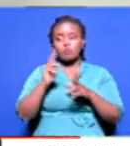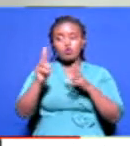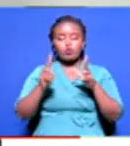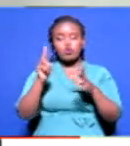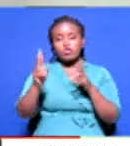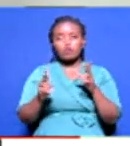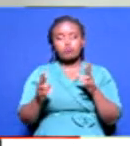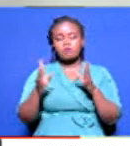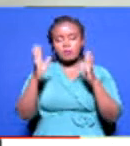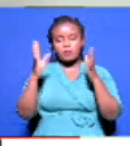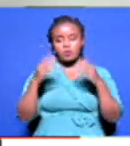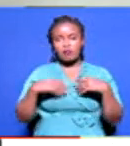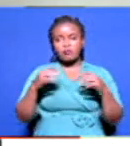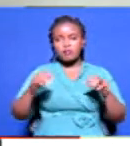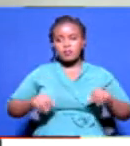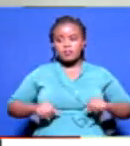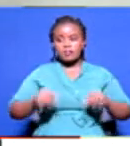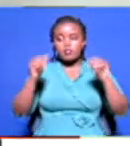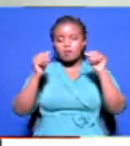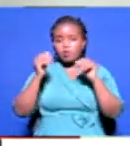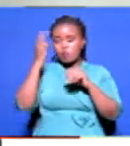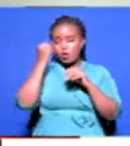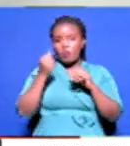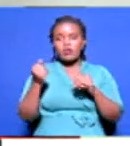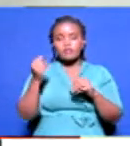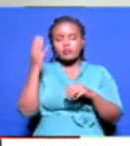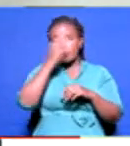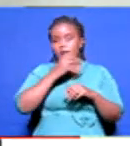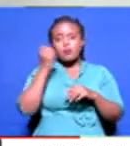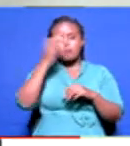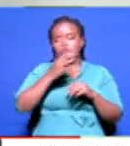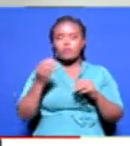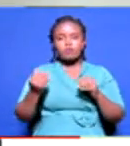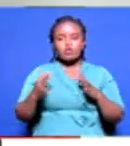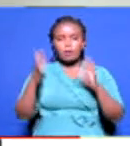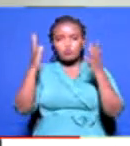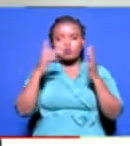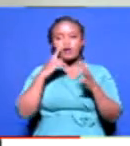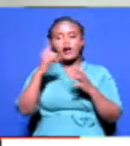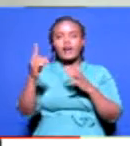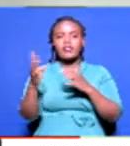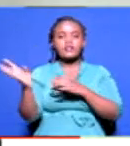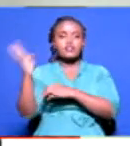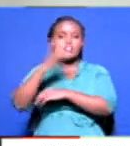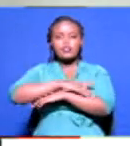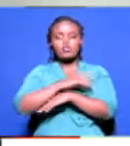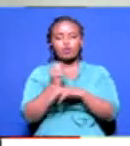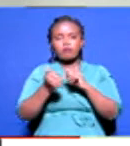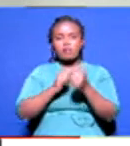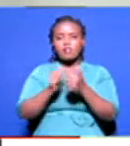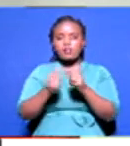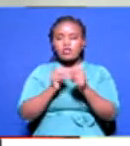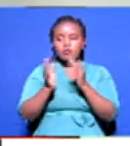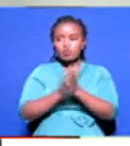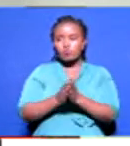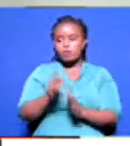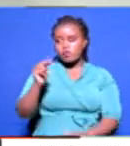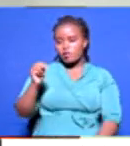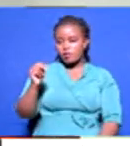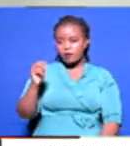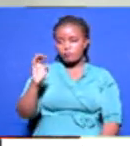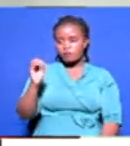earnest following a colourful launch of the 100 days countdown to the quadrennial Commonwealth Games event by NOC, the body charged with